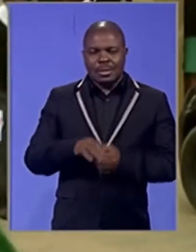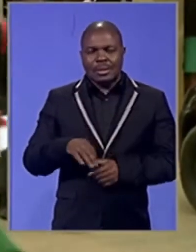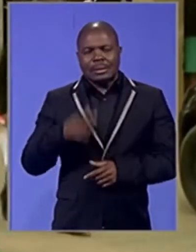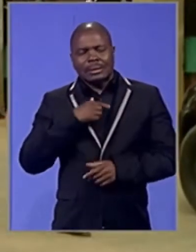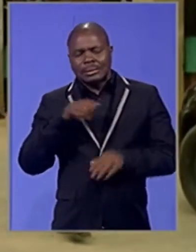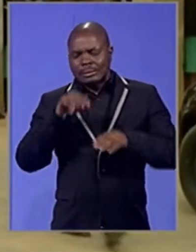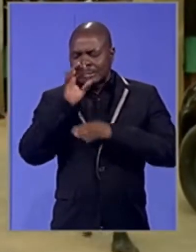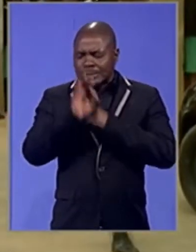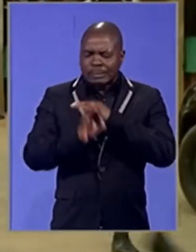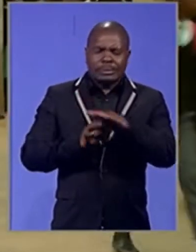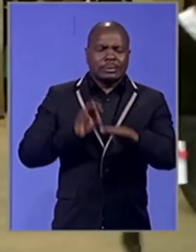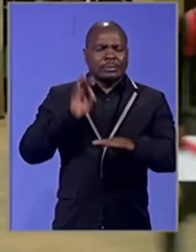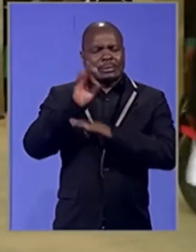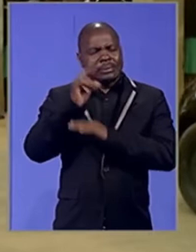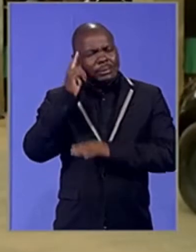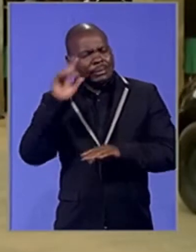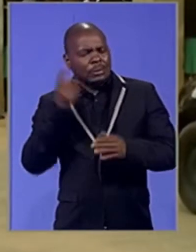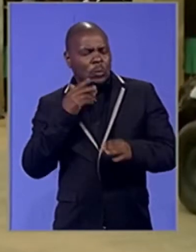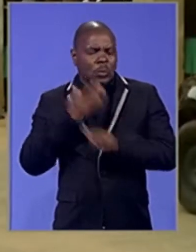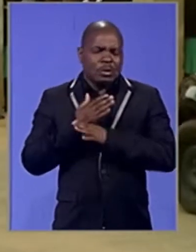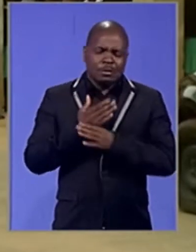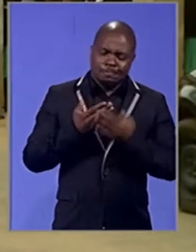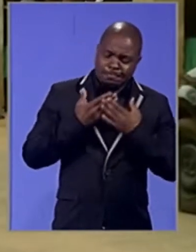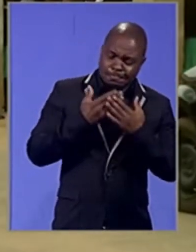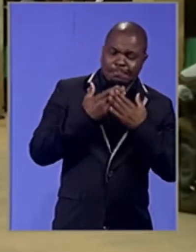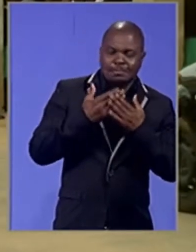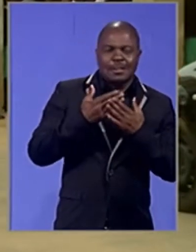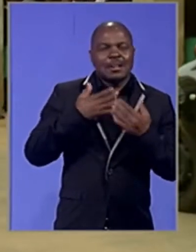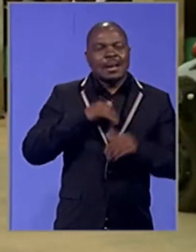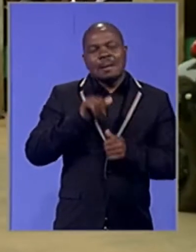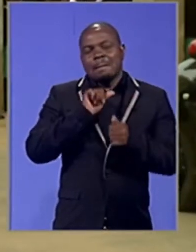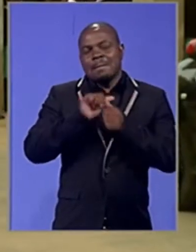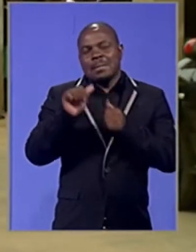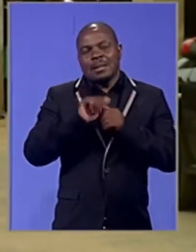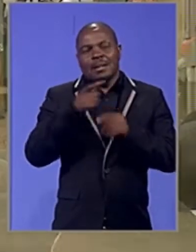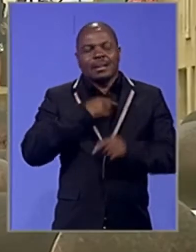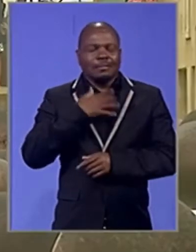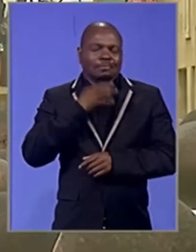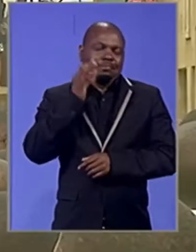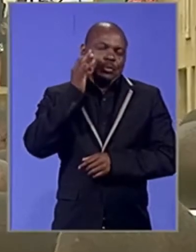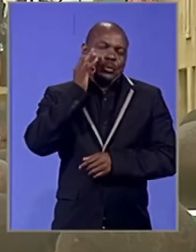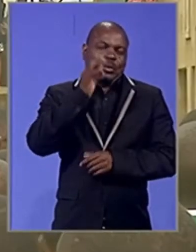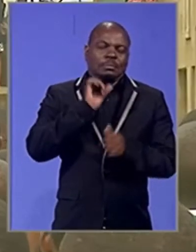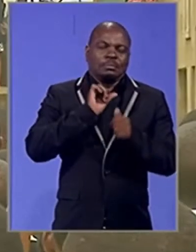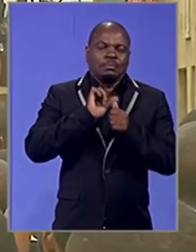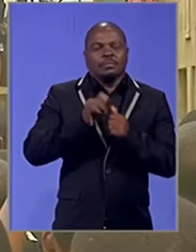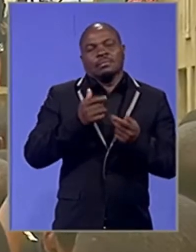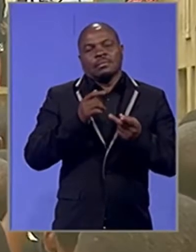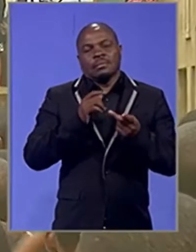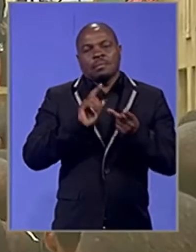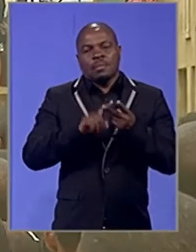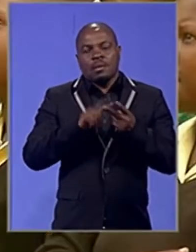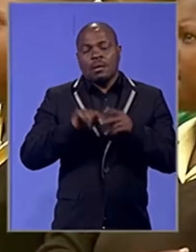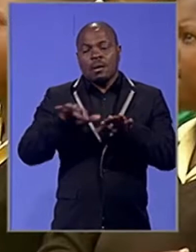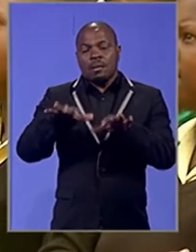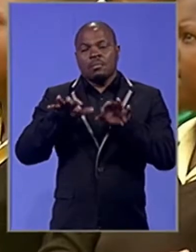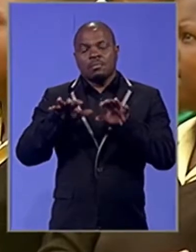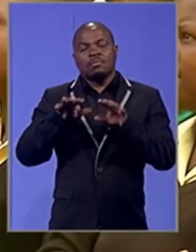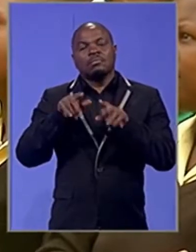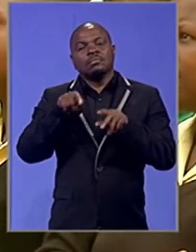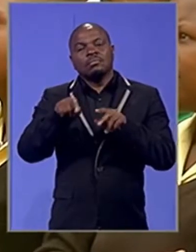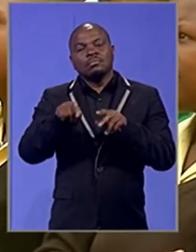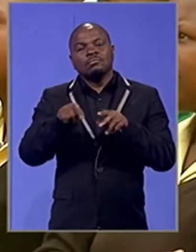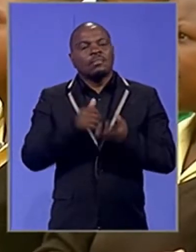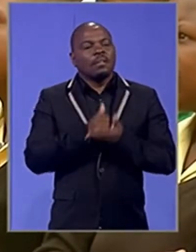nights, all the work, it's such a bittersweet moment, honestly. Lefapha la Nala Thuto le fane ka dithusa thuto